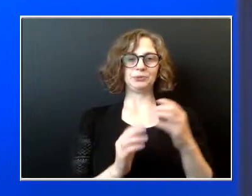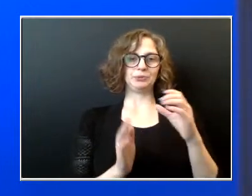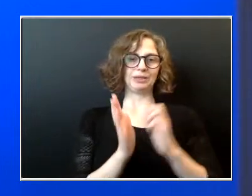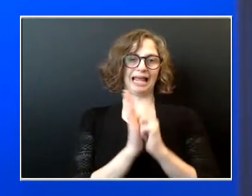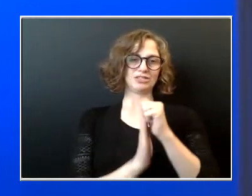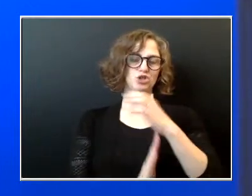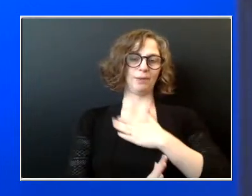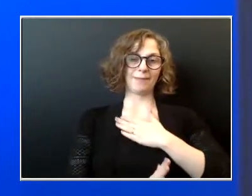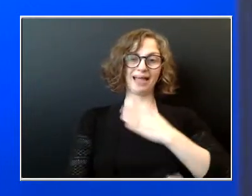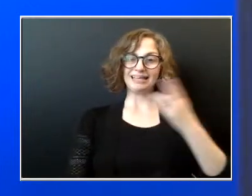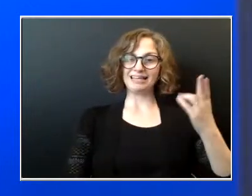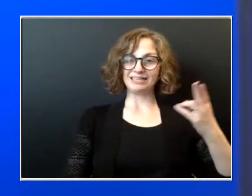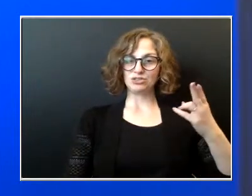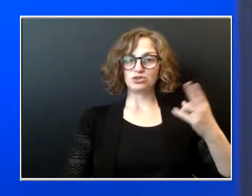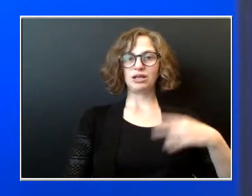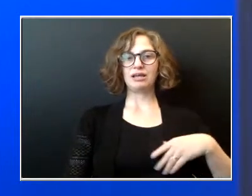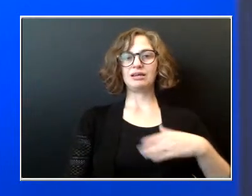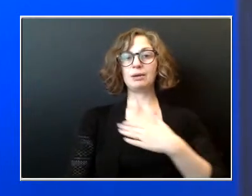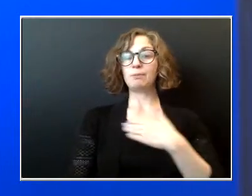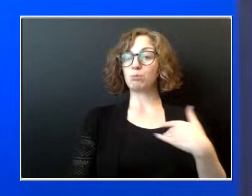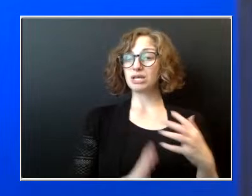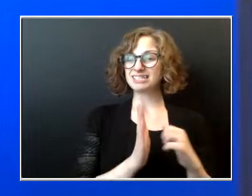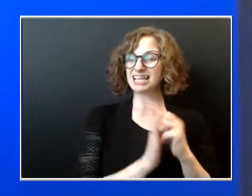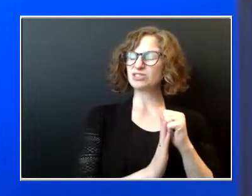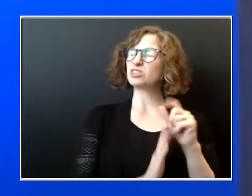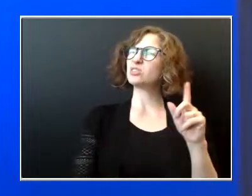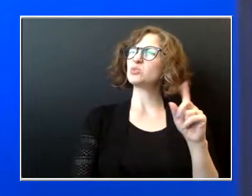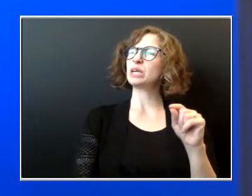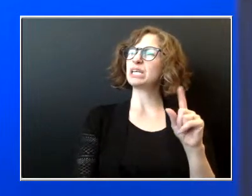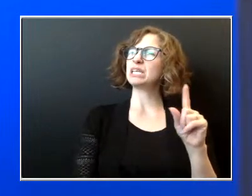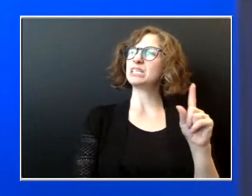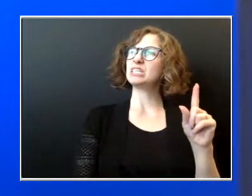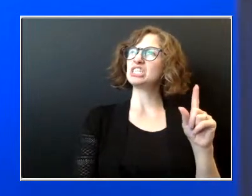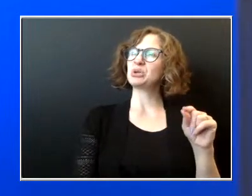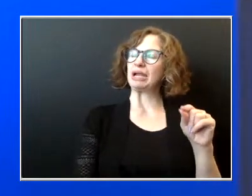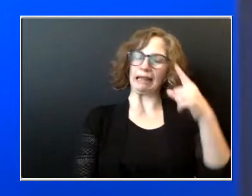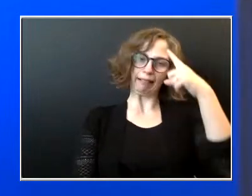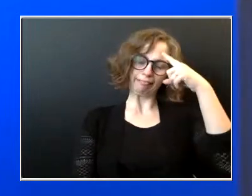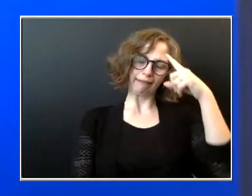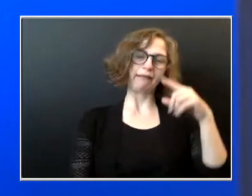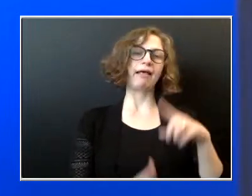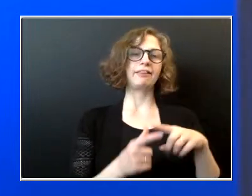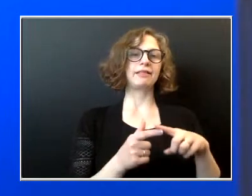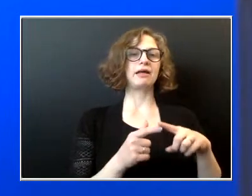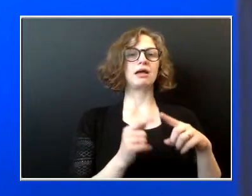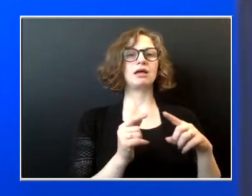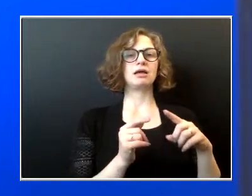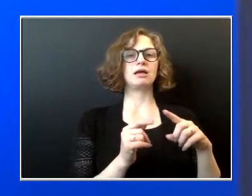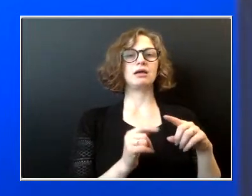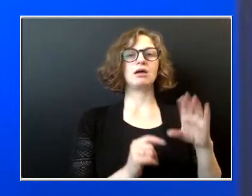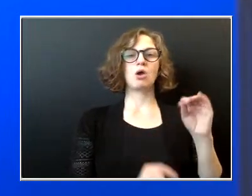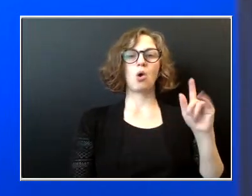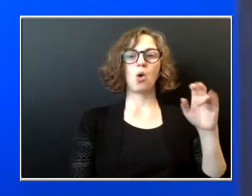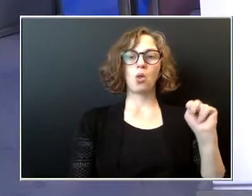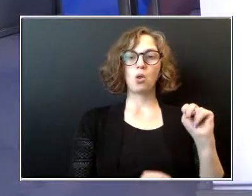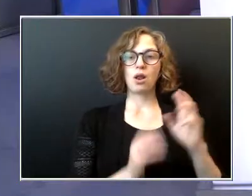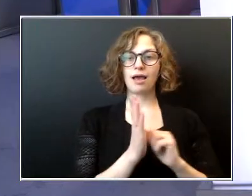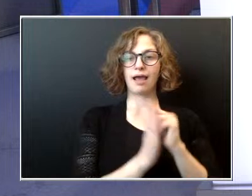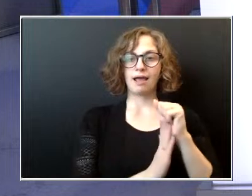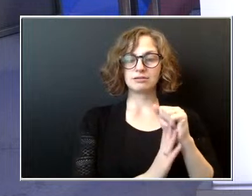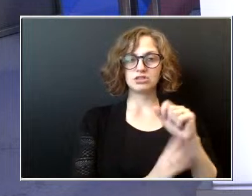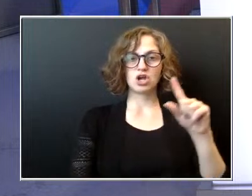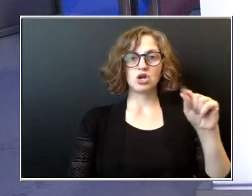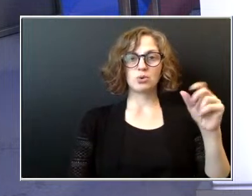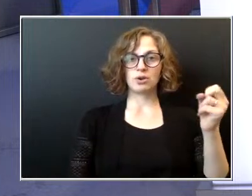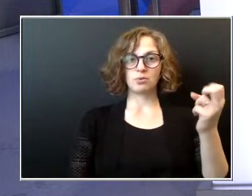like 2020, I think, and then I had a colon cancer in 2012. So that would send up a lot of alarm